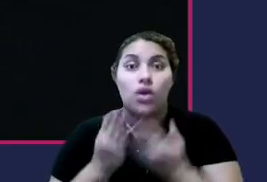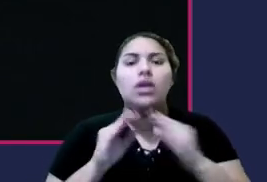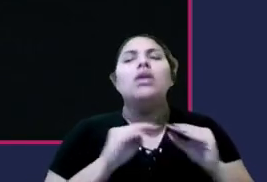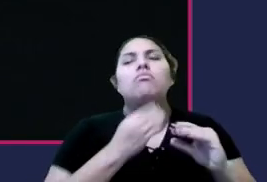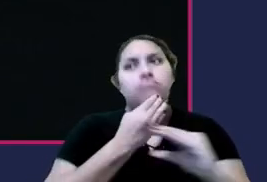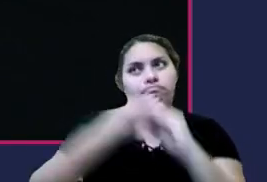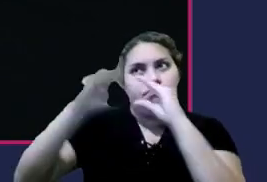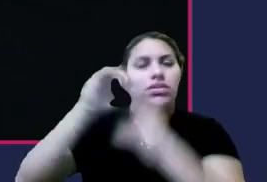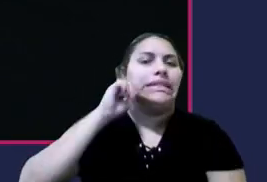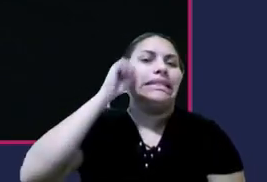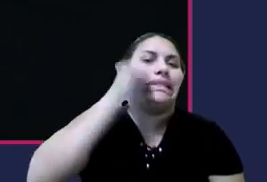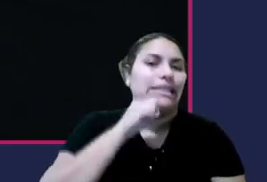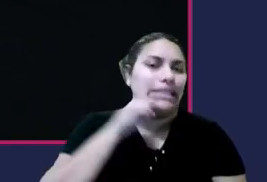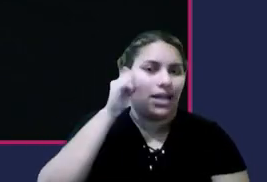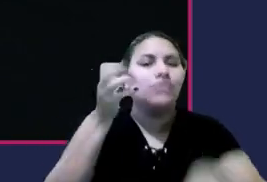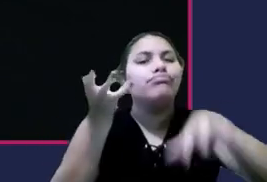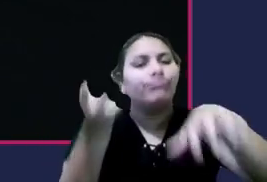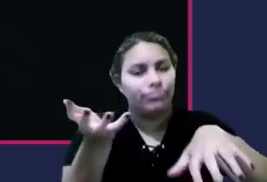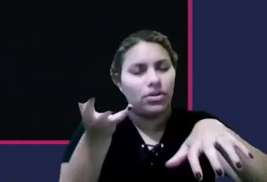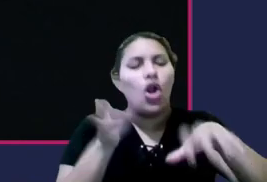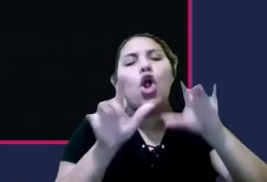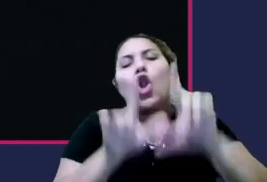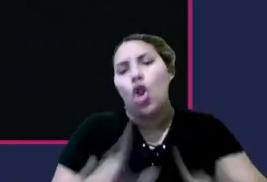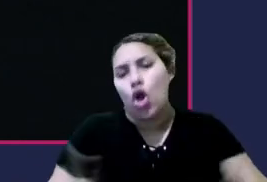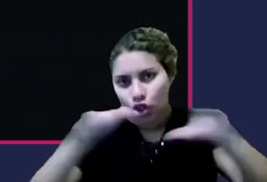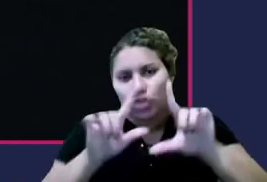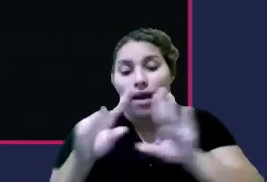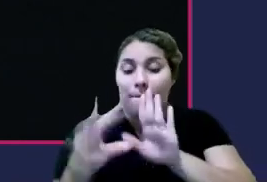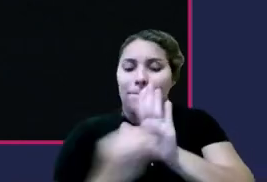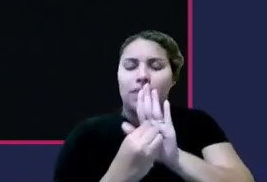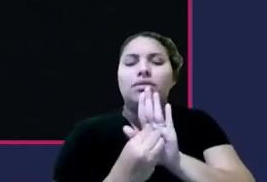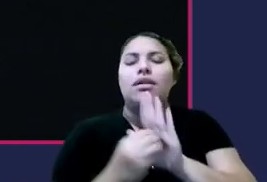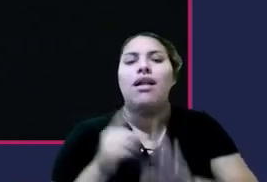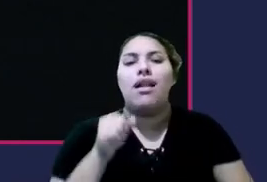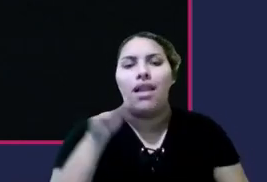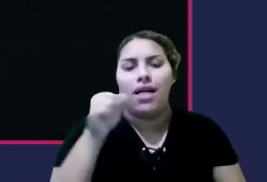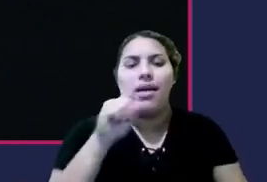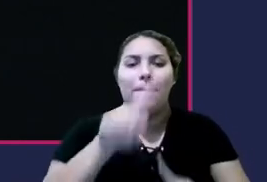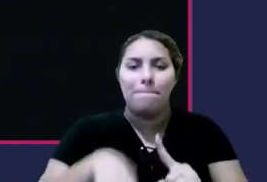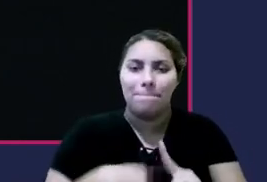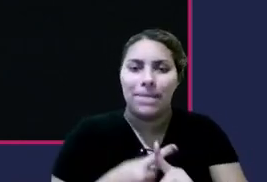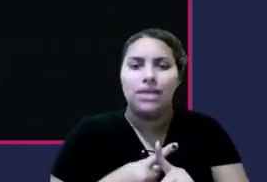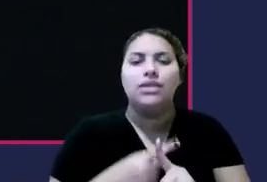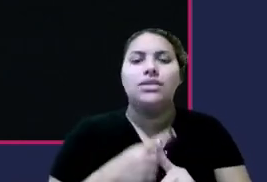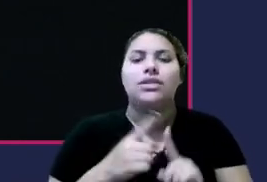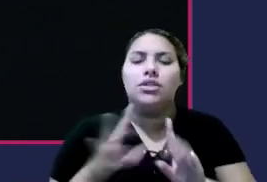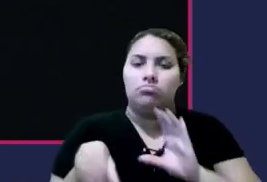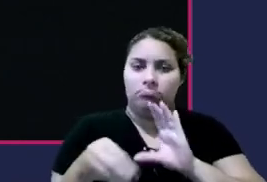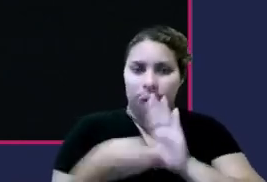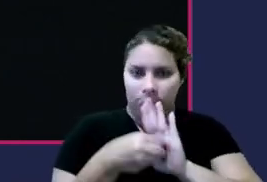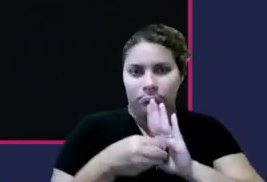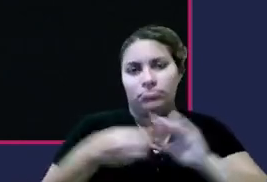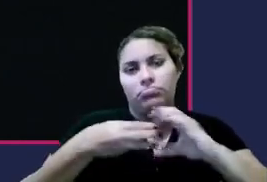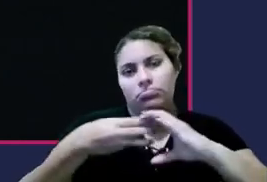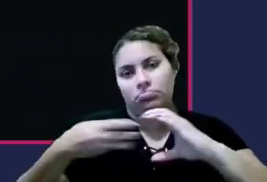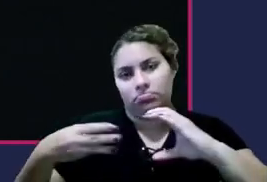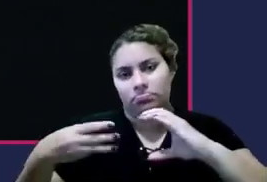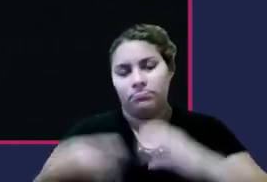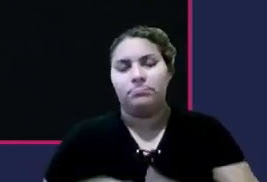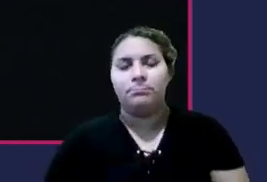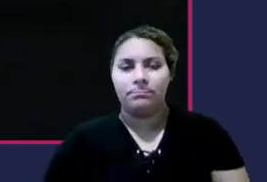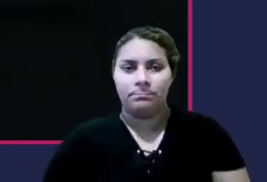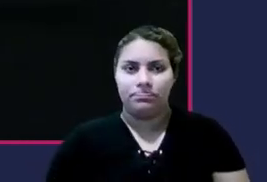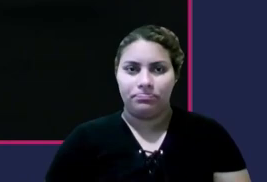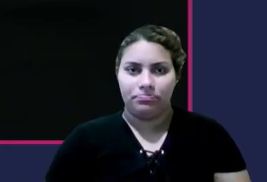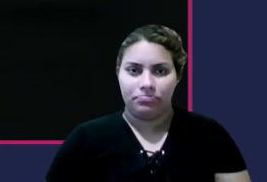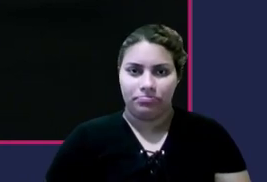legal system. Now they moved this bill to the Senate, and there we include for the